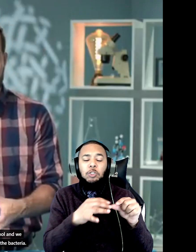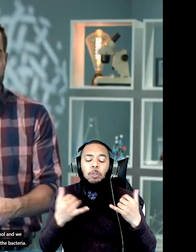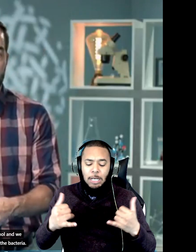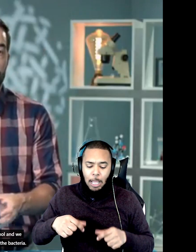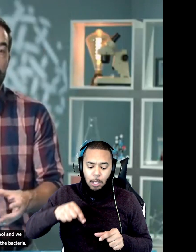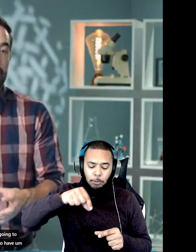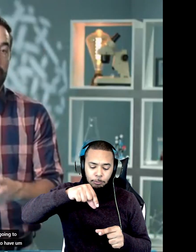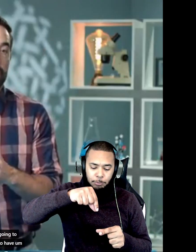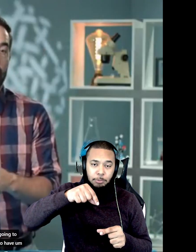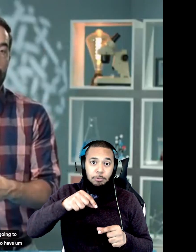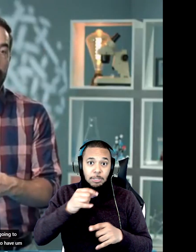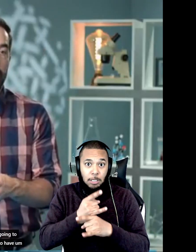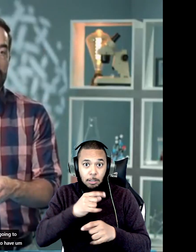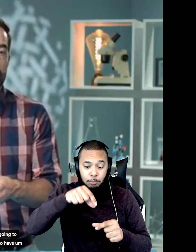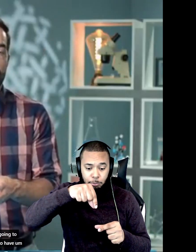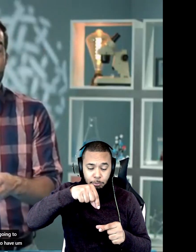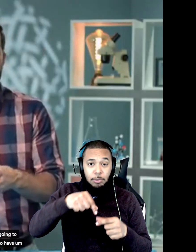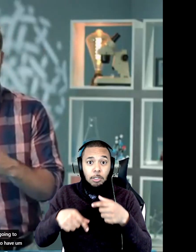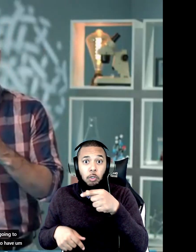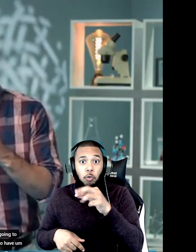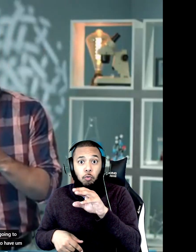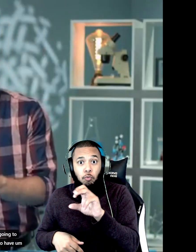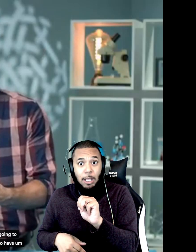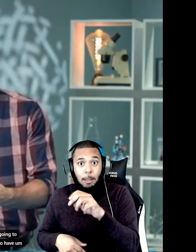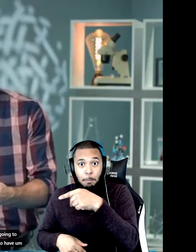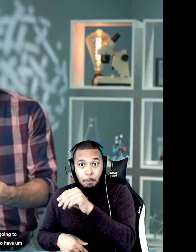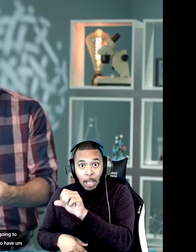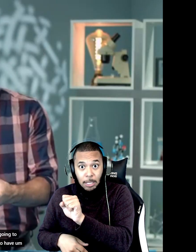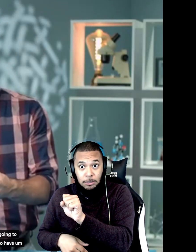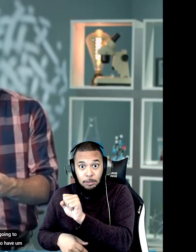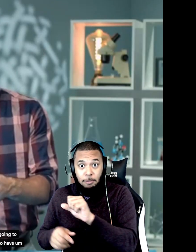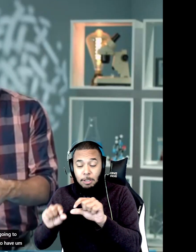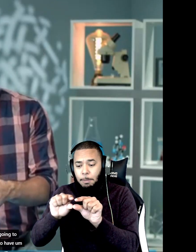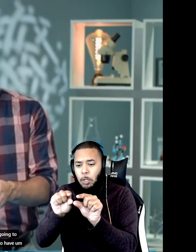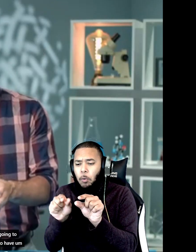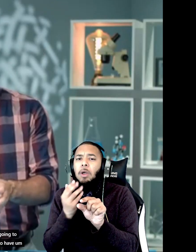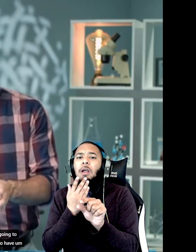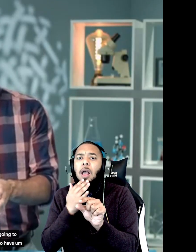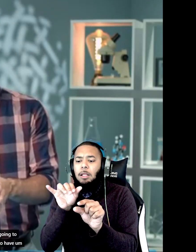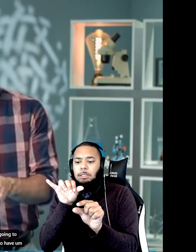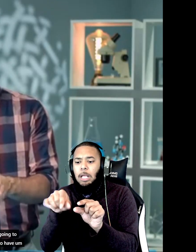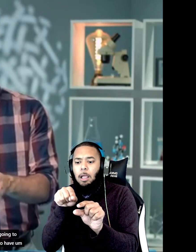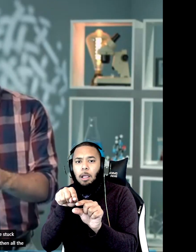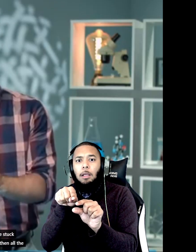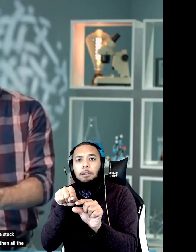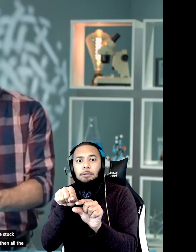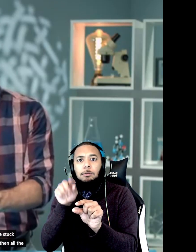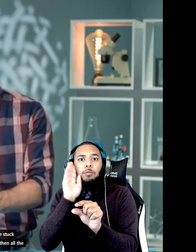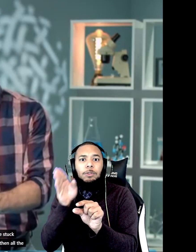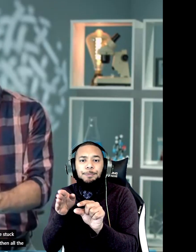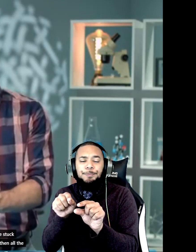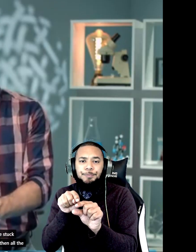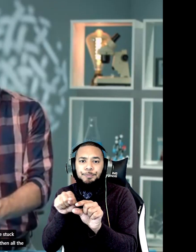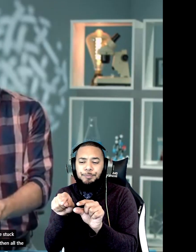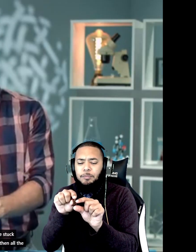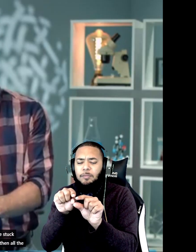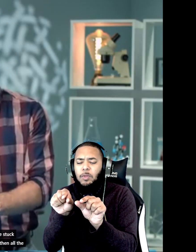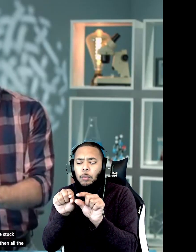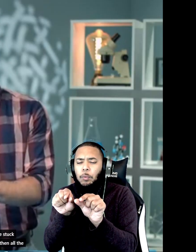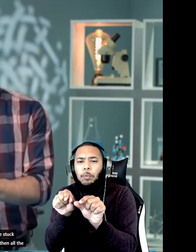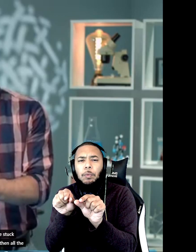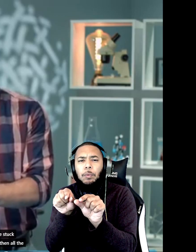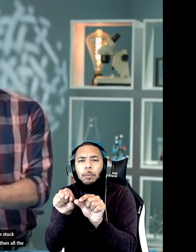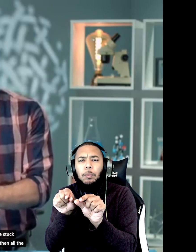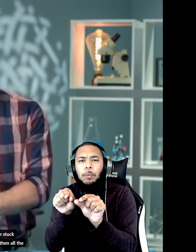over the bacteria, if it's gram-positive, it's going to be stuck, and we're going to have the color is going to be stuck